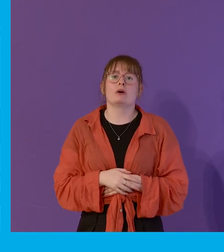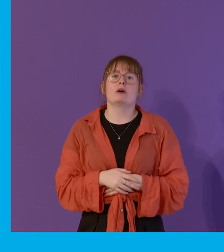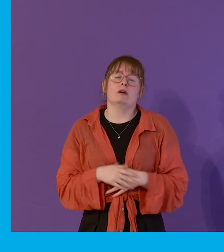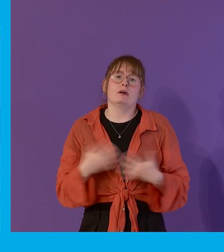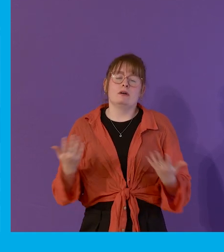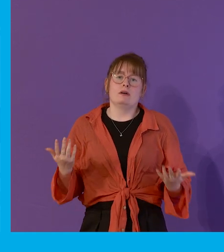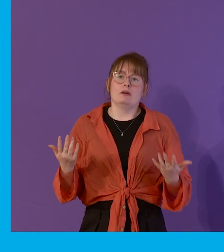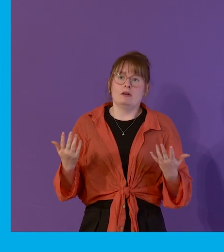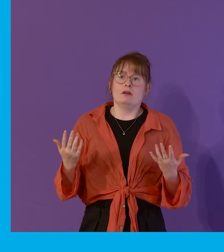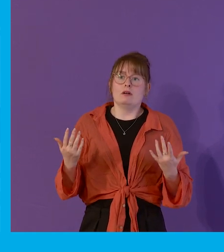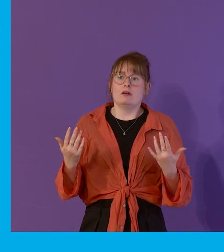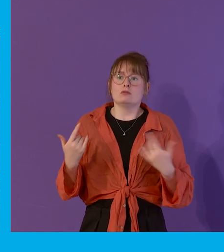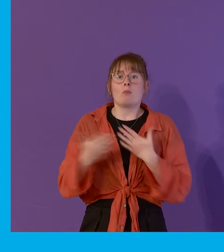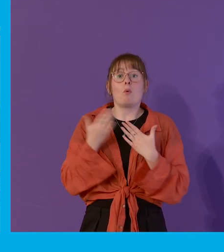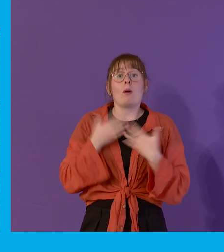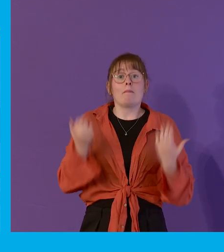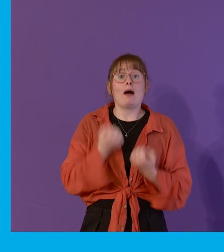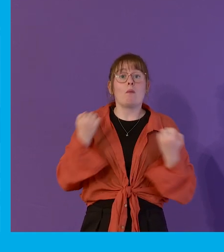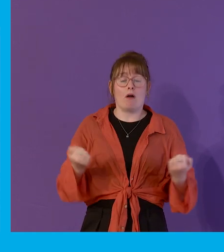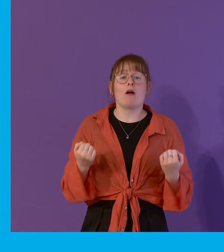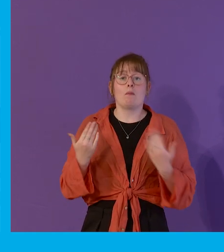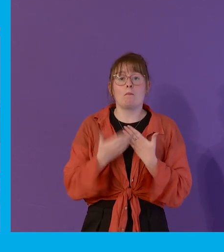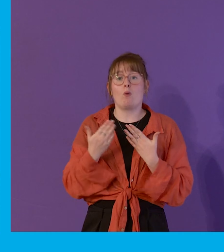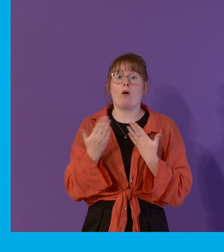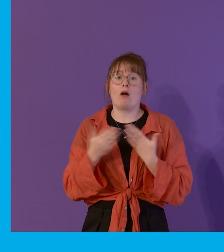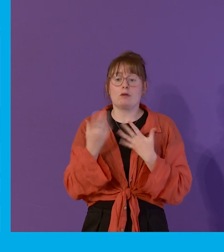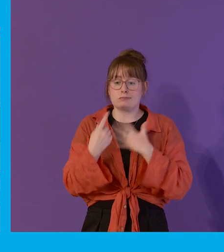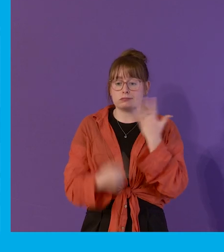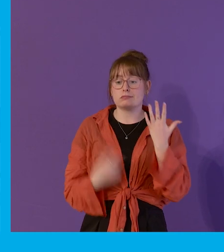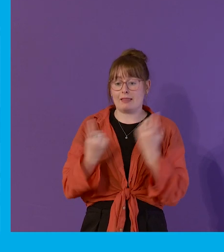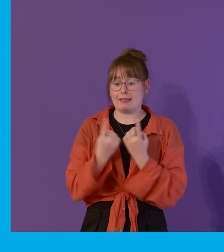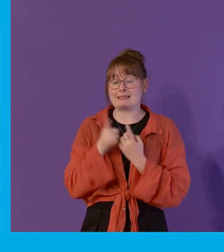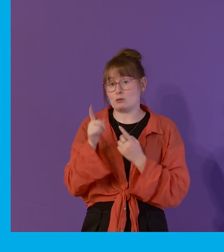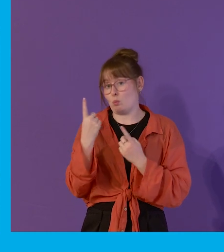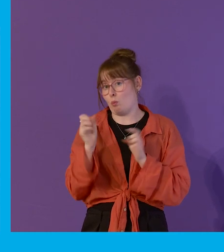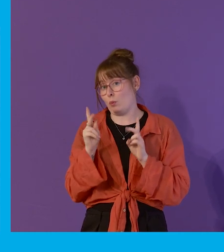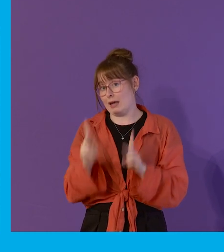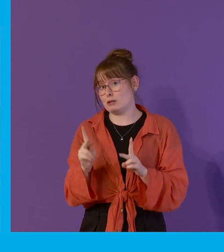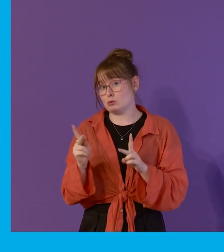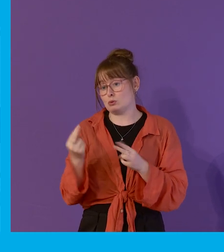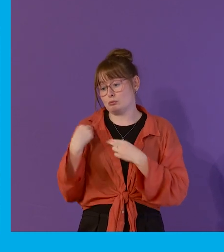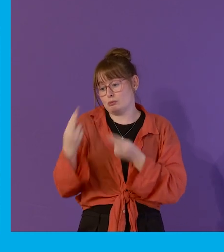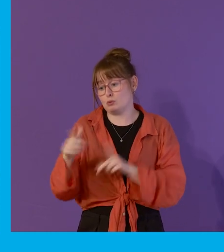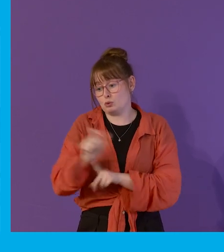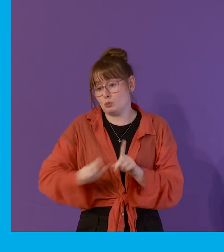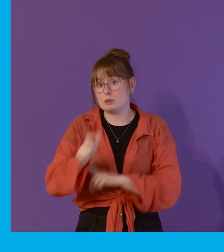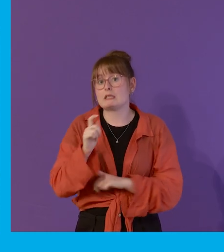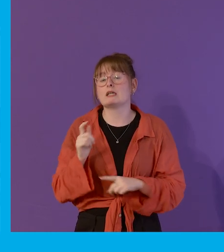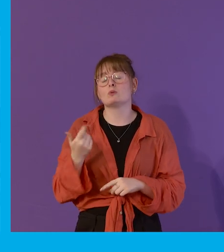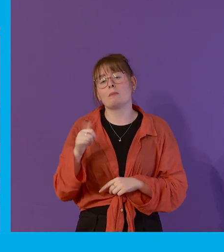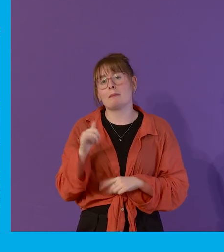So more discretion on local taxation in a way to obviously develop it by our communities, because our communities are not going